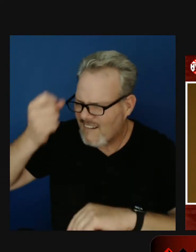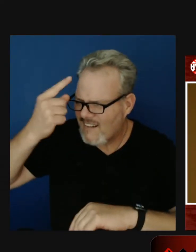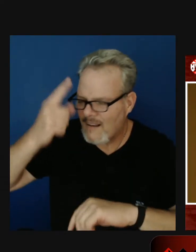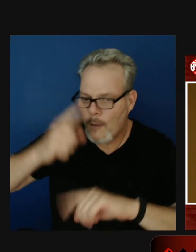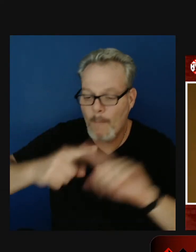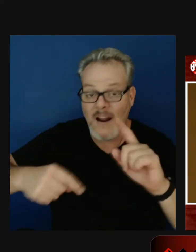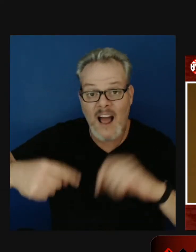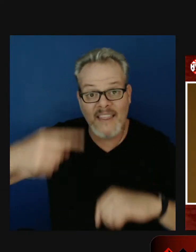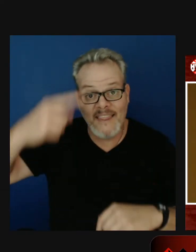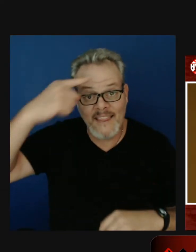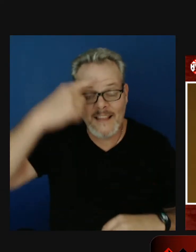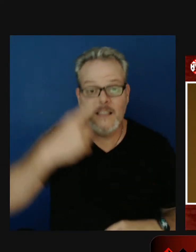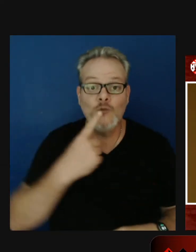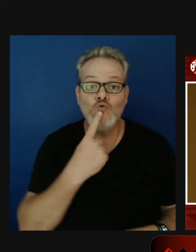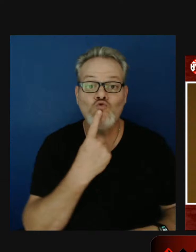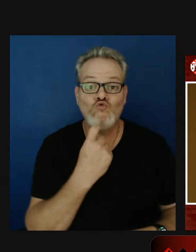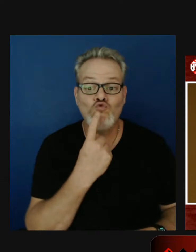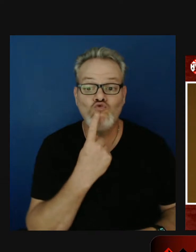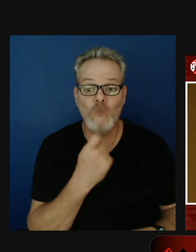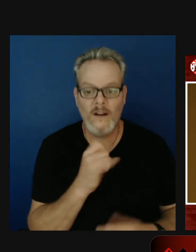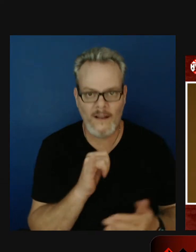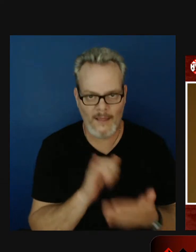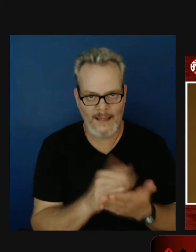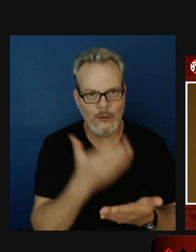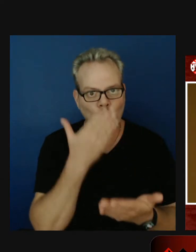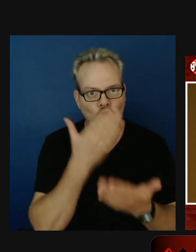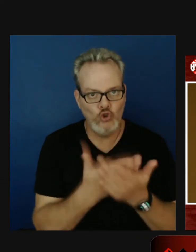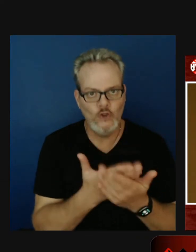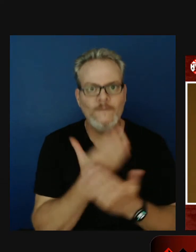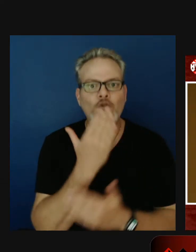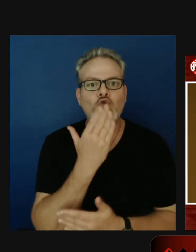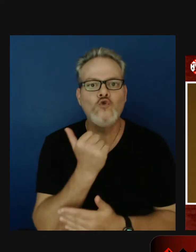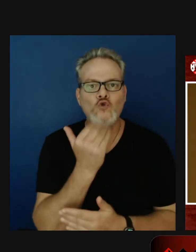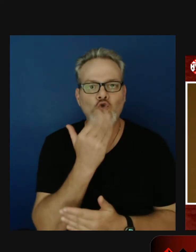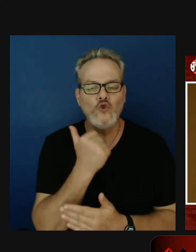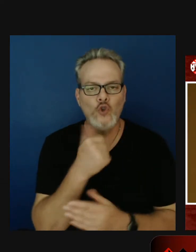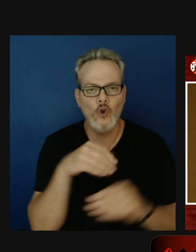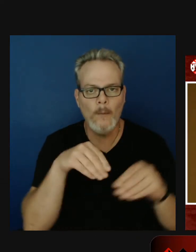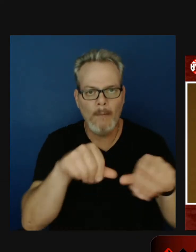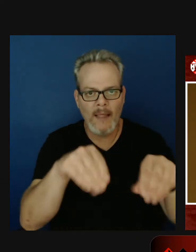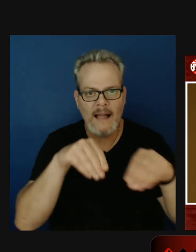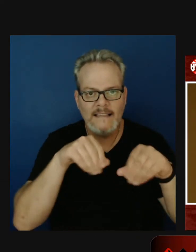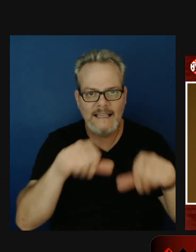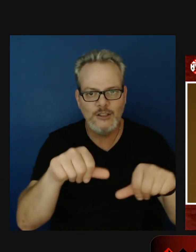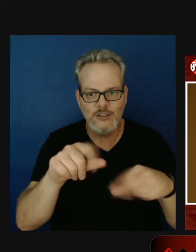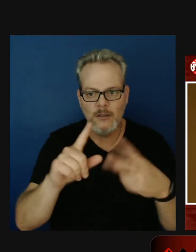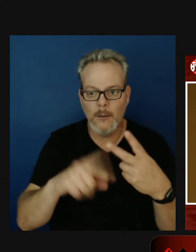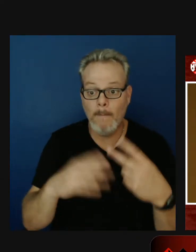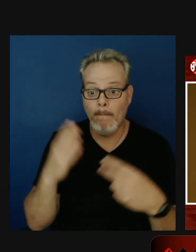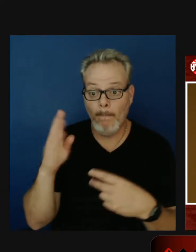red here are zones considered good for sugar plantations. The blue here